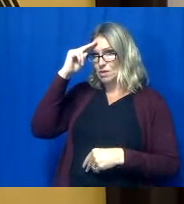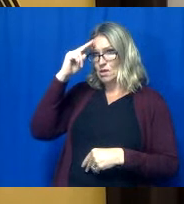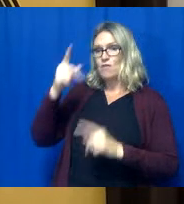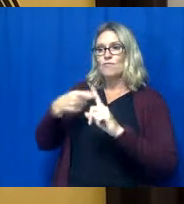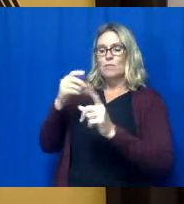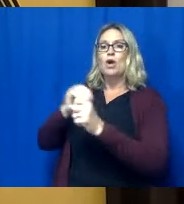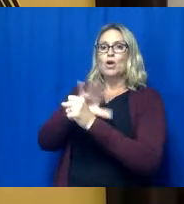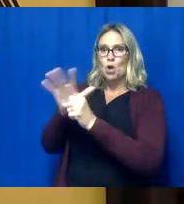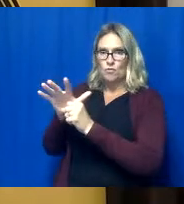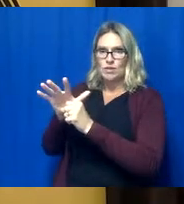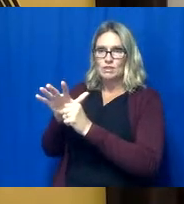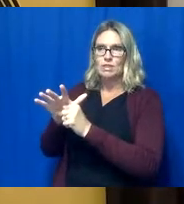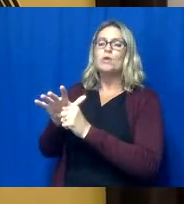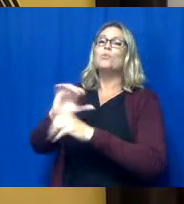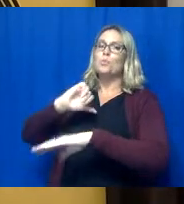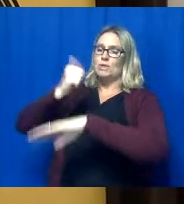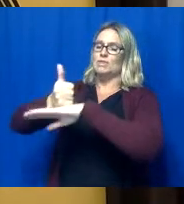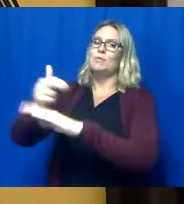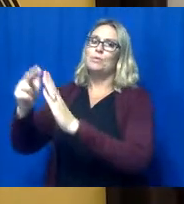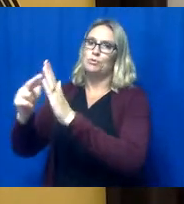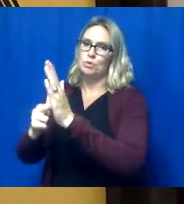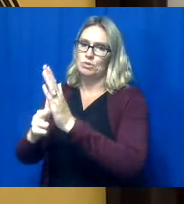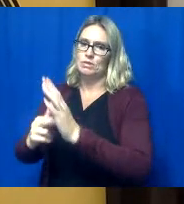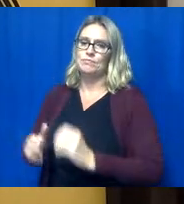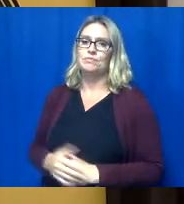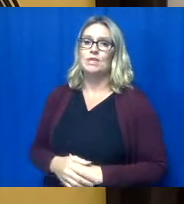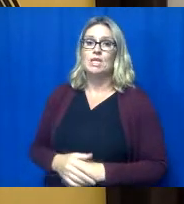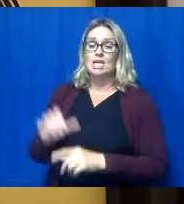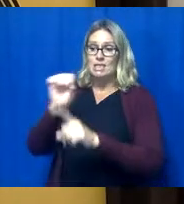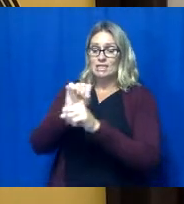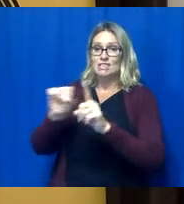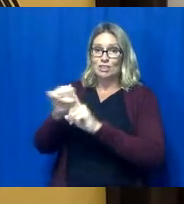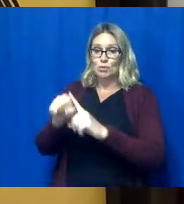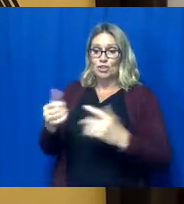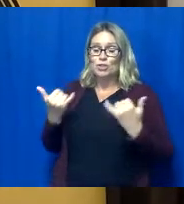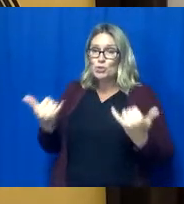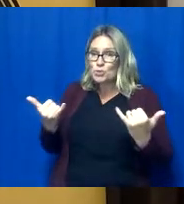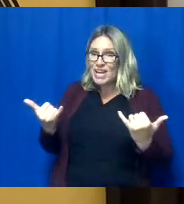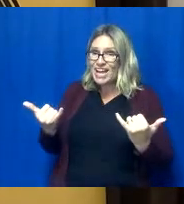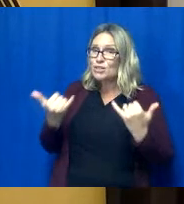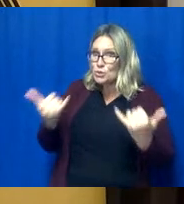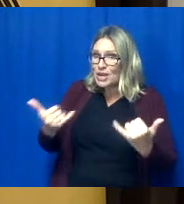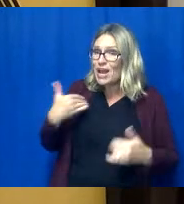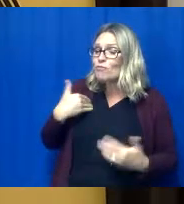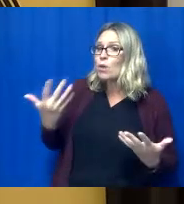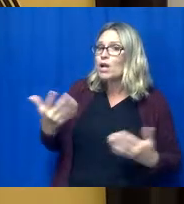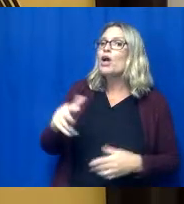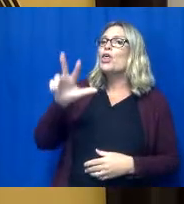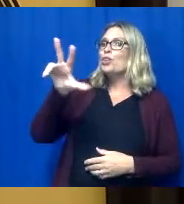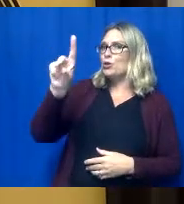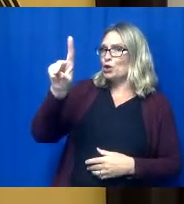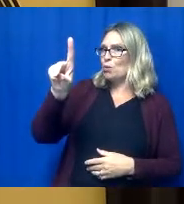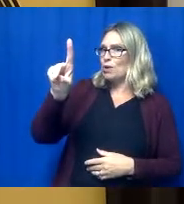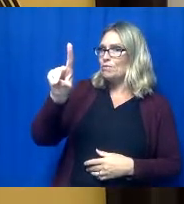COVID-19 in New Brunswick, a situation we are in today with 31 in